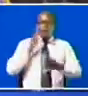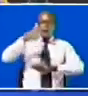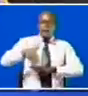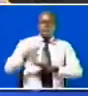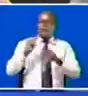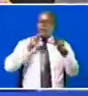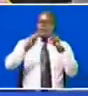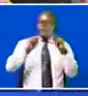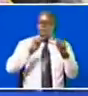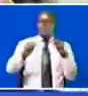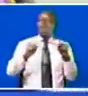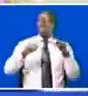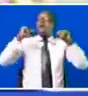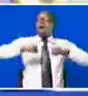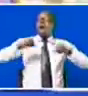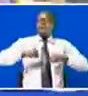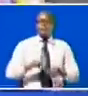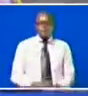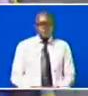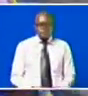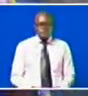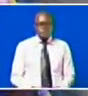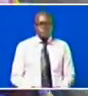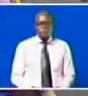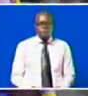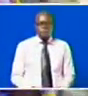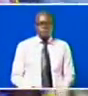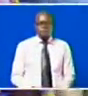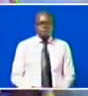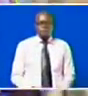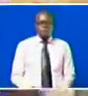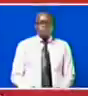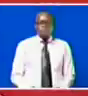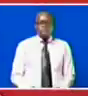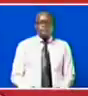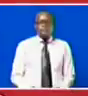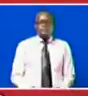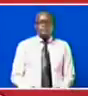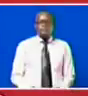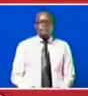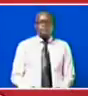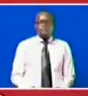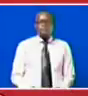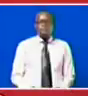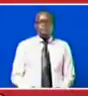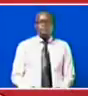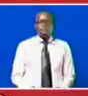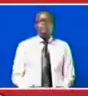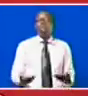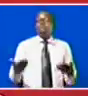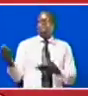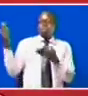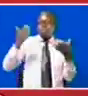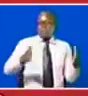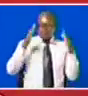a negotiated exit? Rita Chinina, KTN News. In the same interest, it would be interesting to bring to